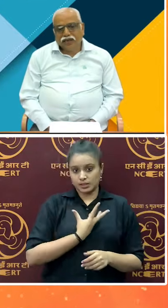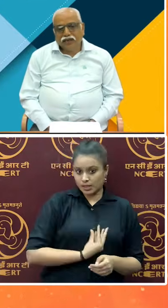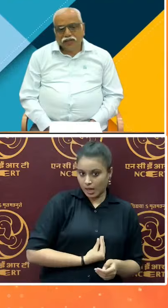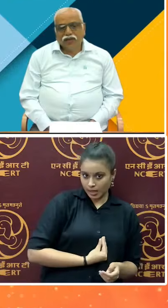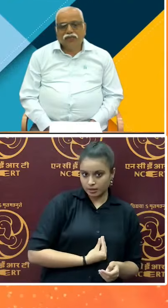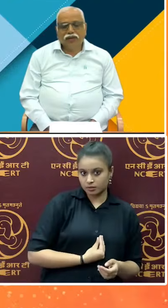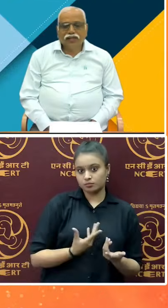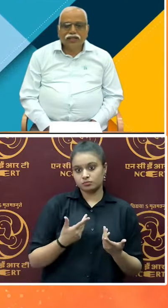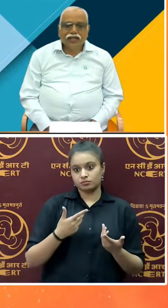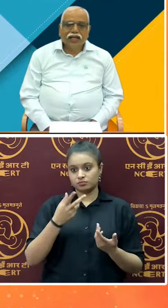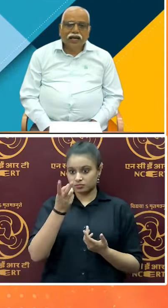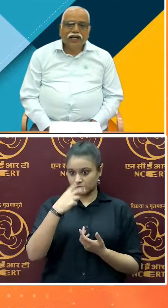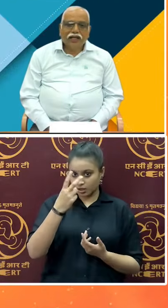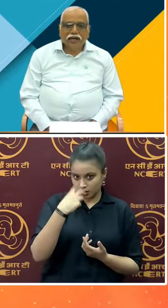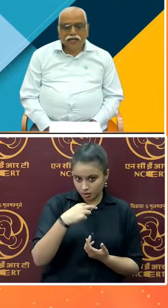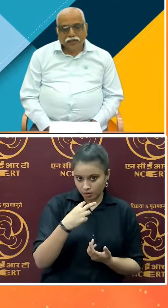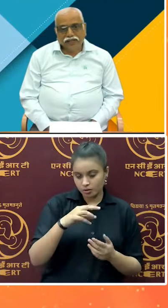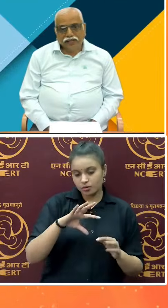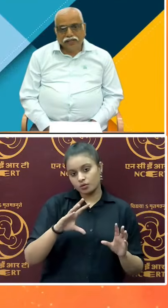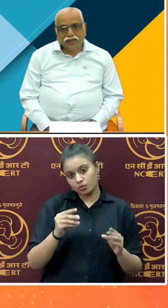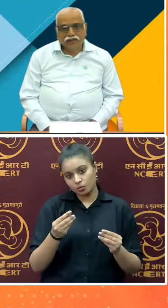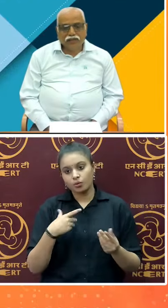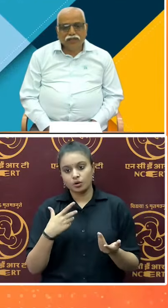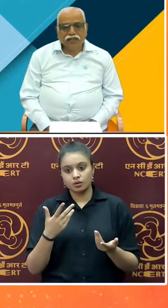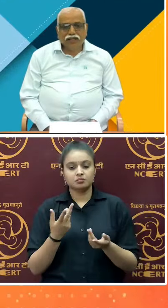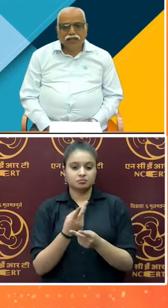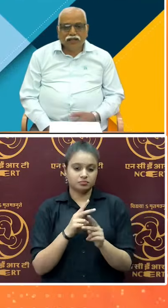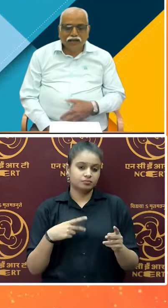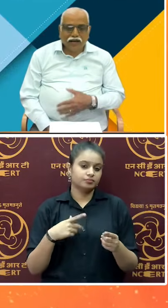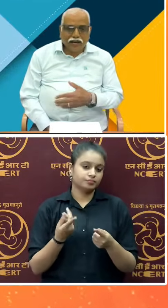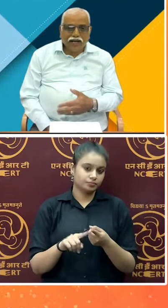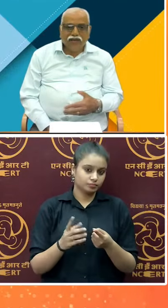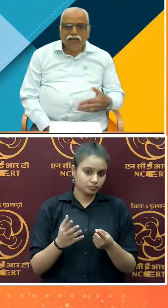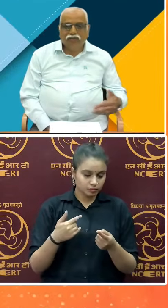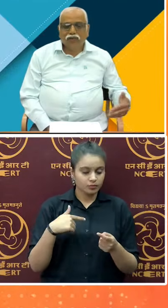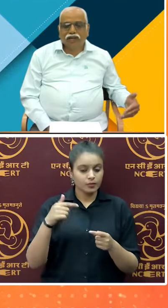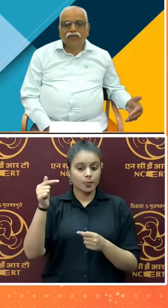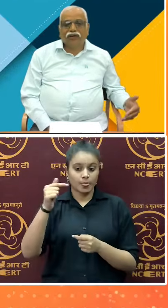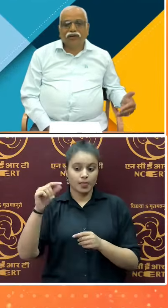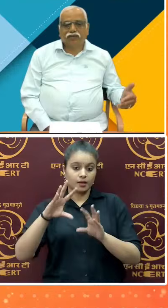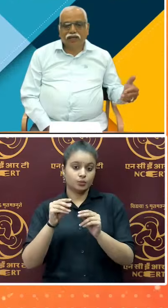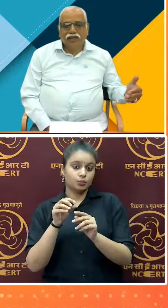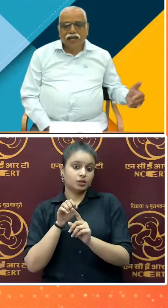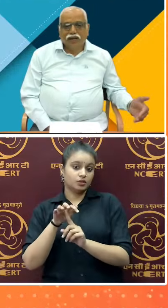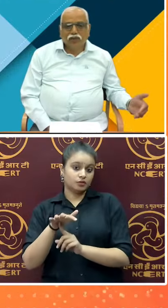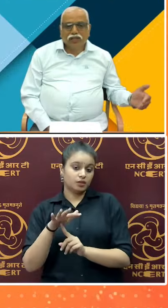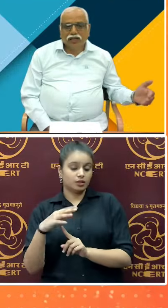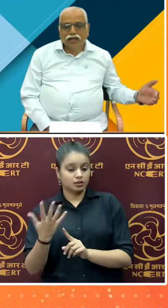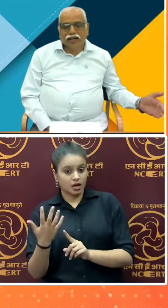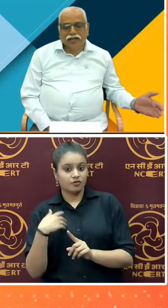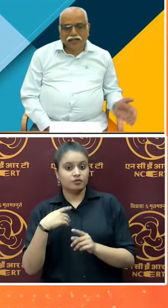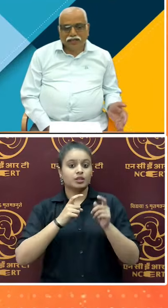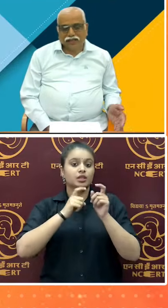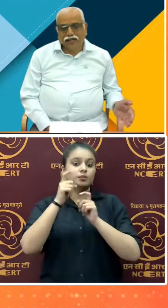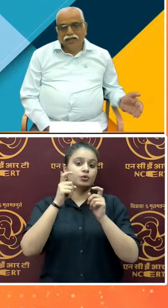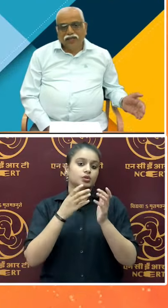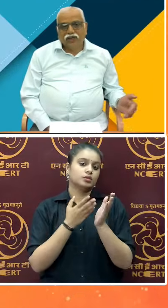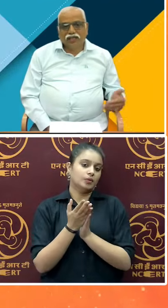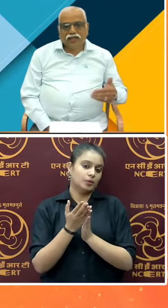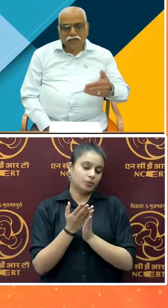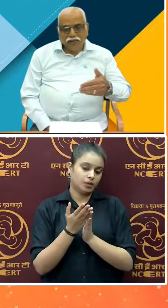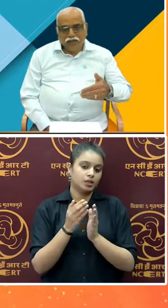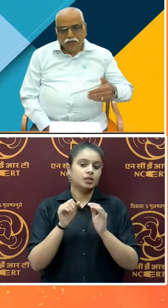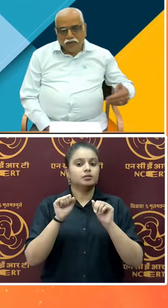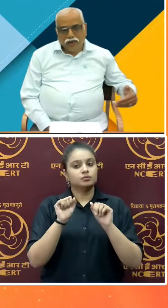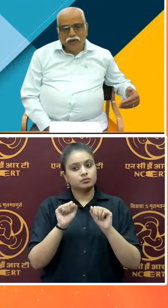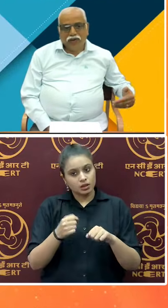their tearfulness, and irritability. So that means, yeah, these are the negative effect of the emotional criteria. So he